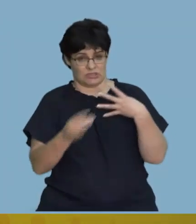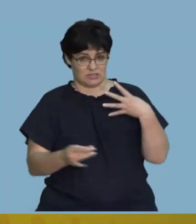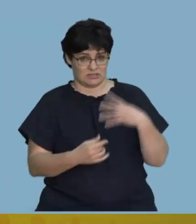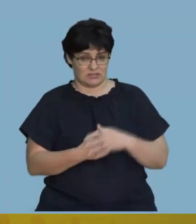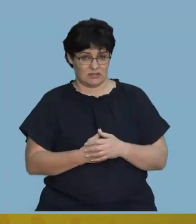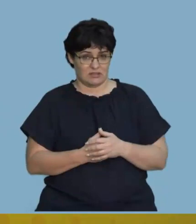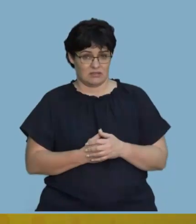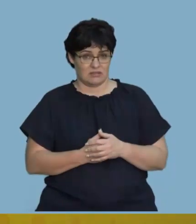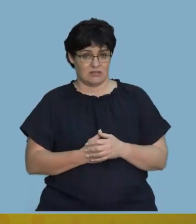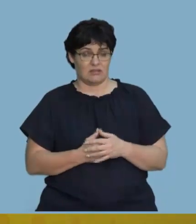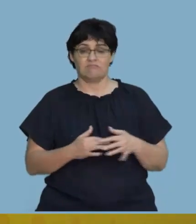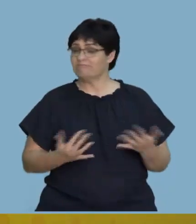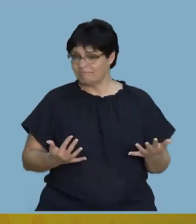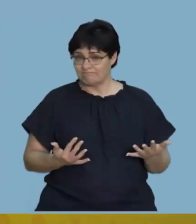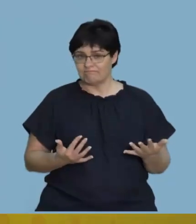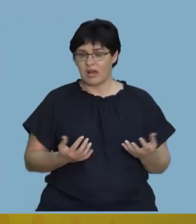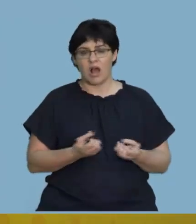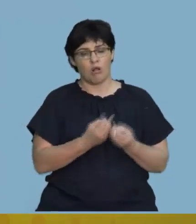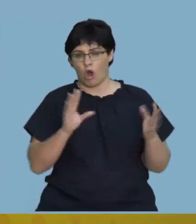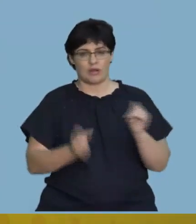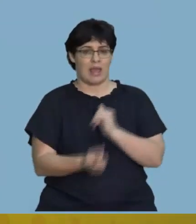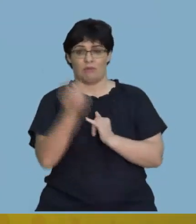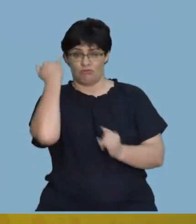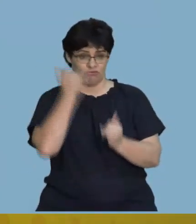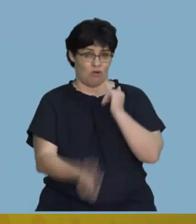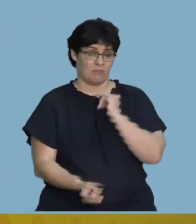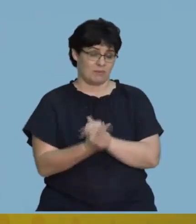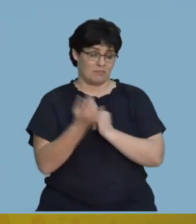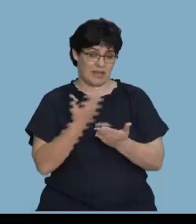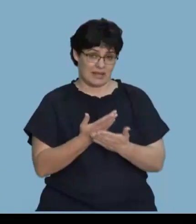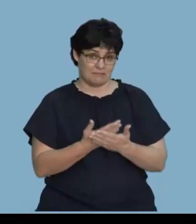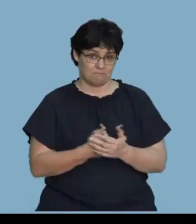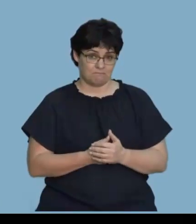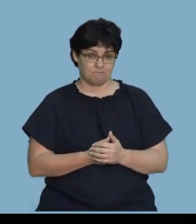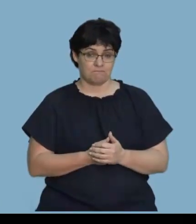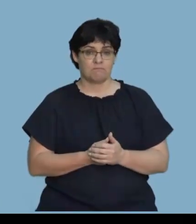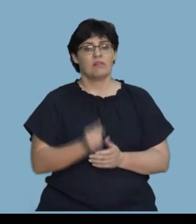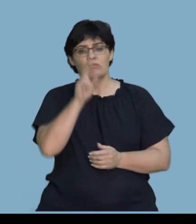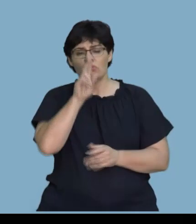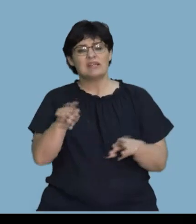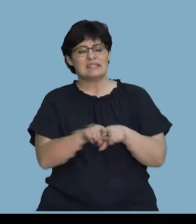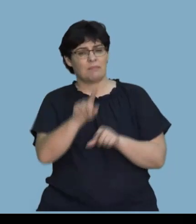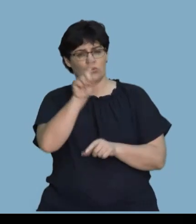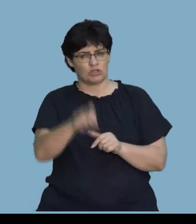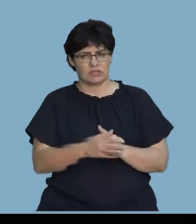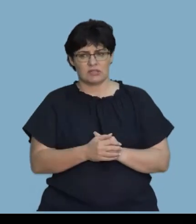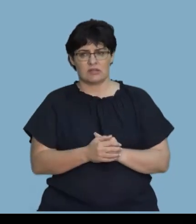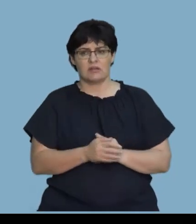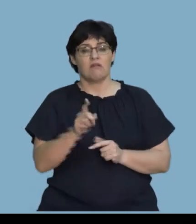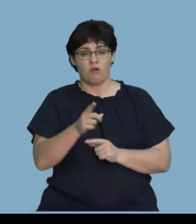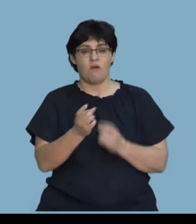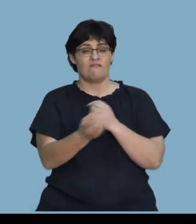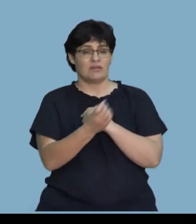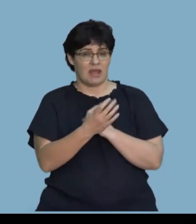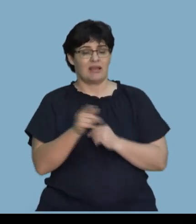choice. Otherwise, a lot can go wrong, okay? Right, so looking at the very same question, then in terms